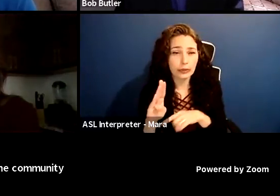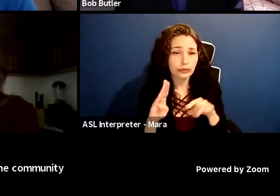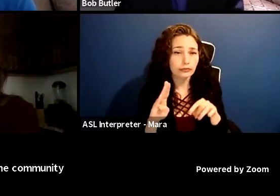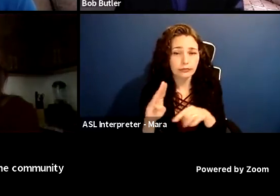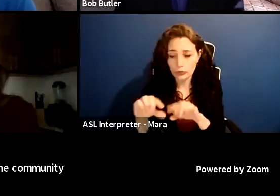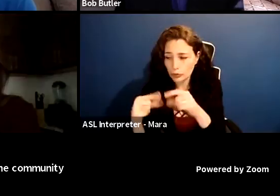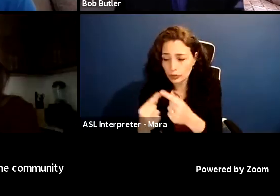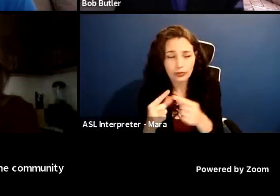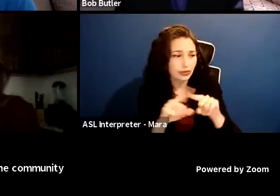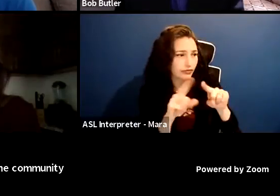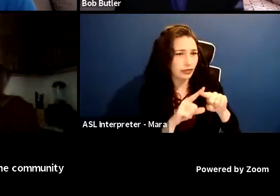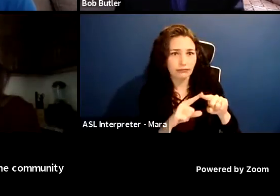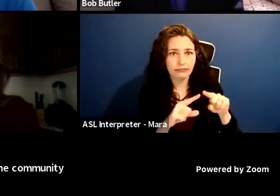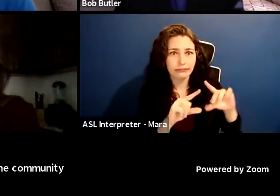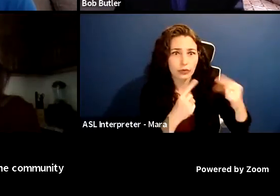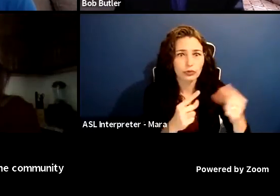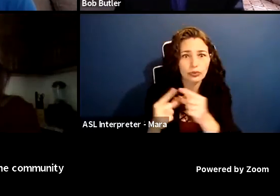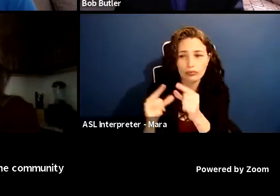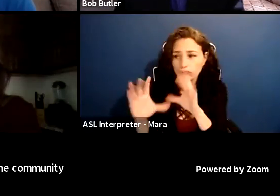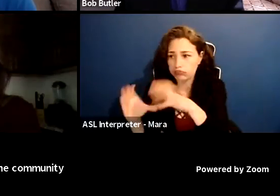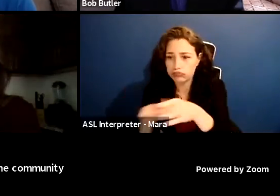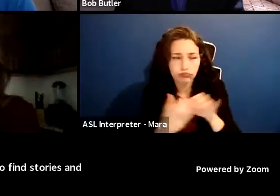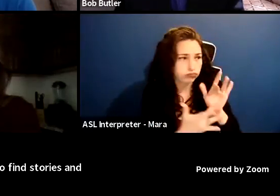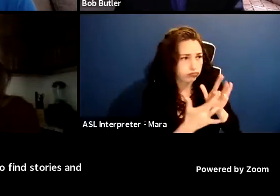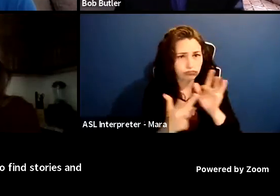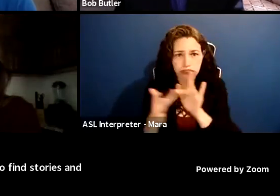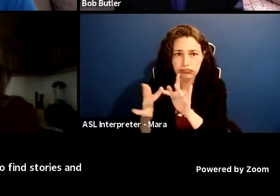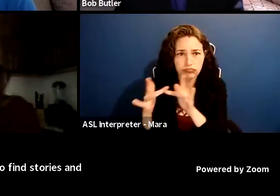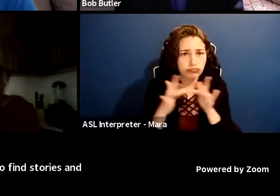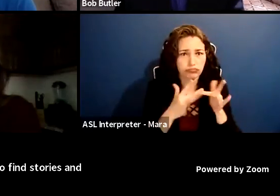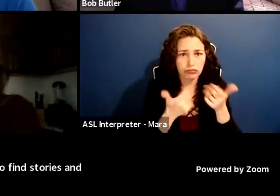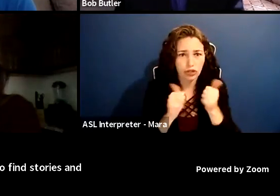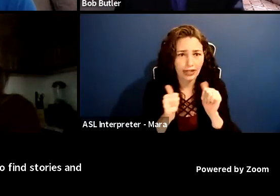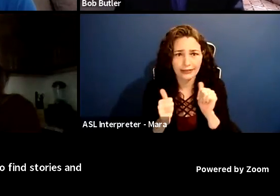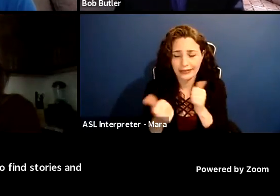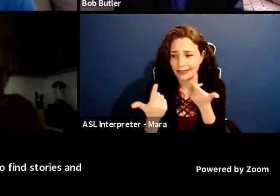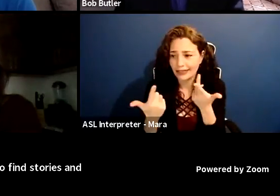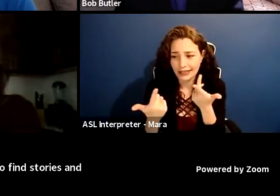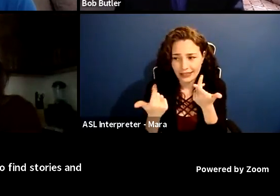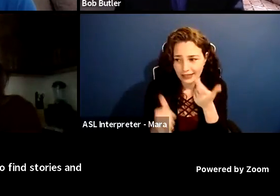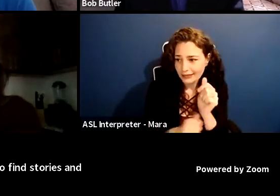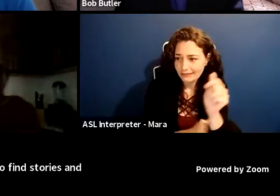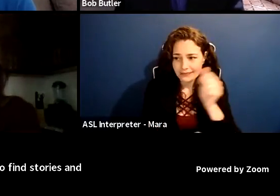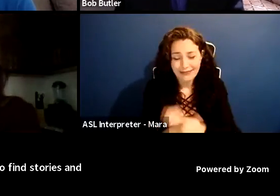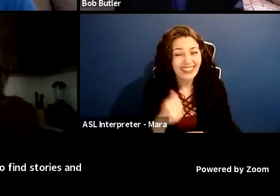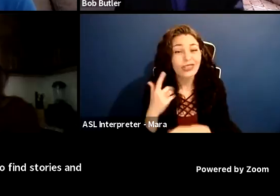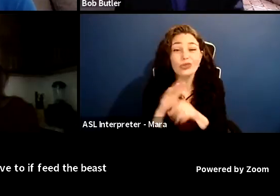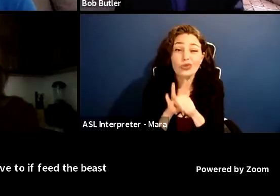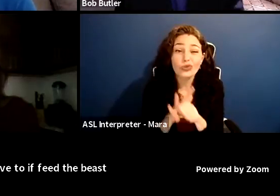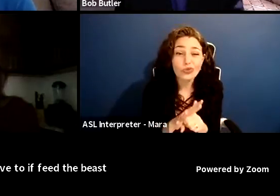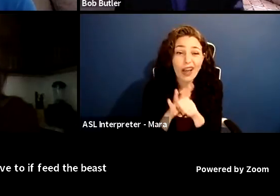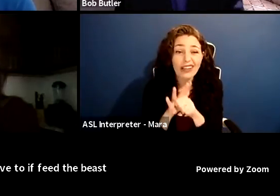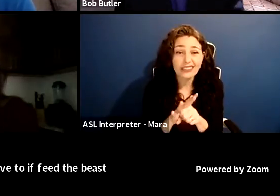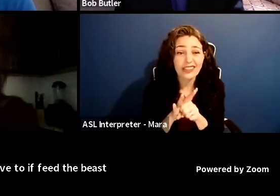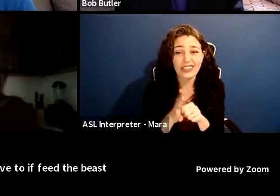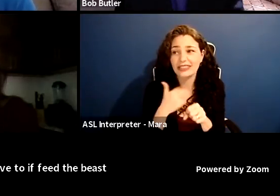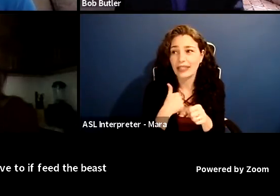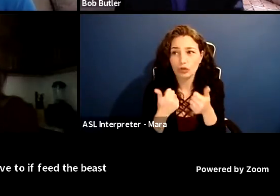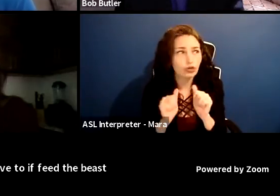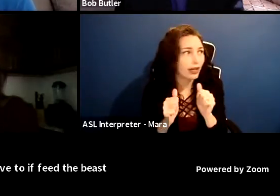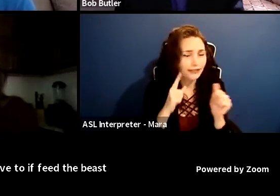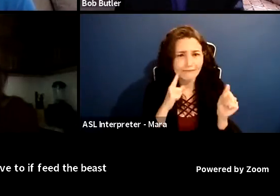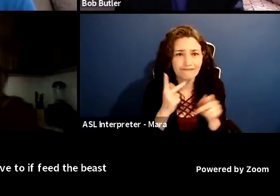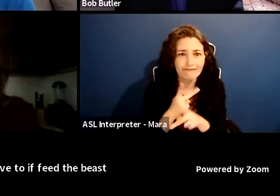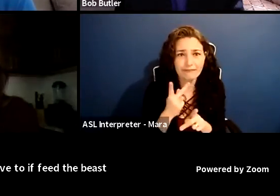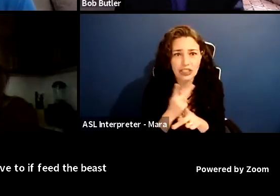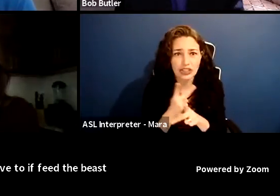It was very stressful because, you got to feed that beast. So when I'm like fumbling around trying to put together a